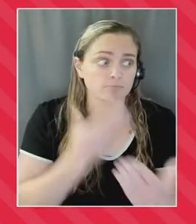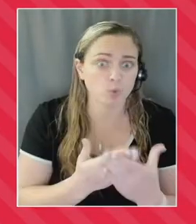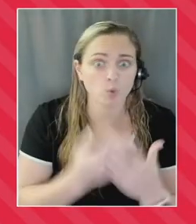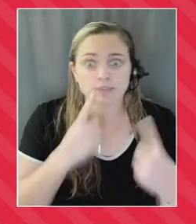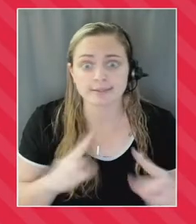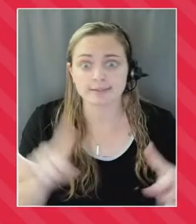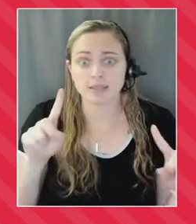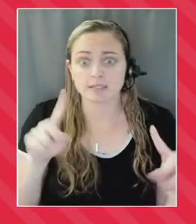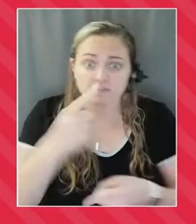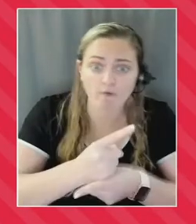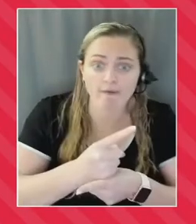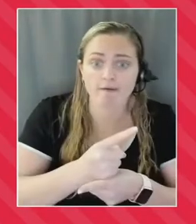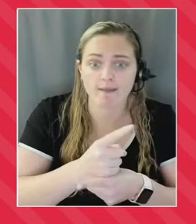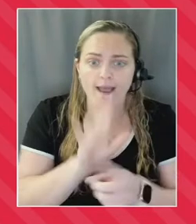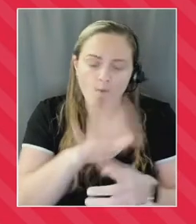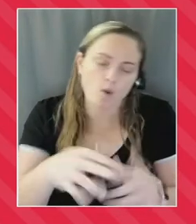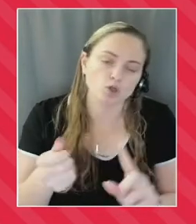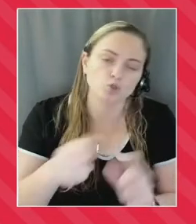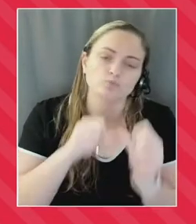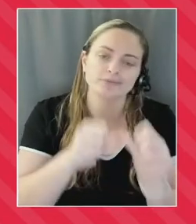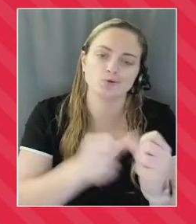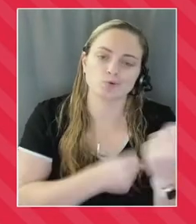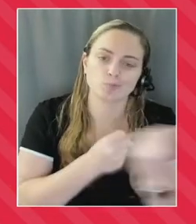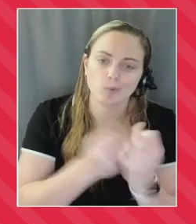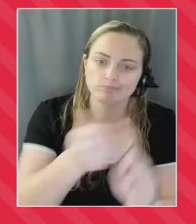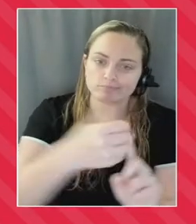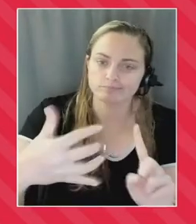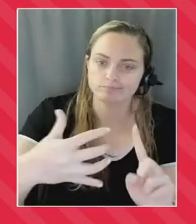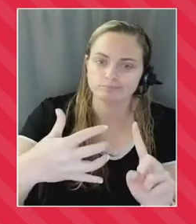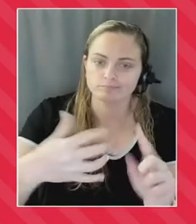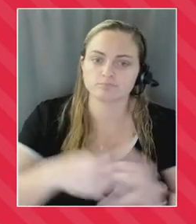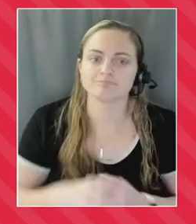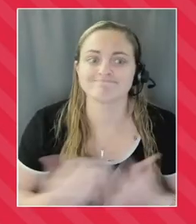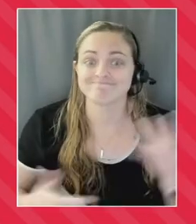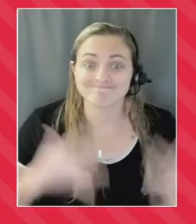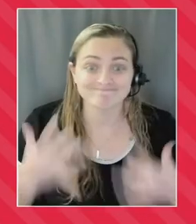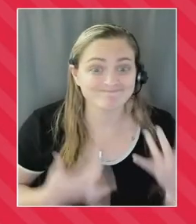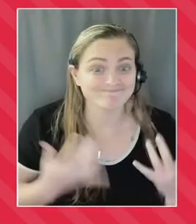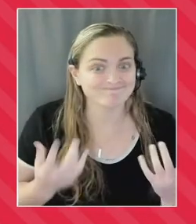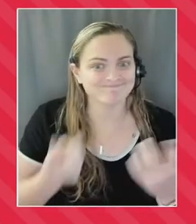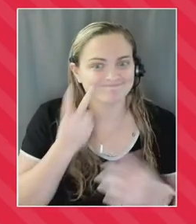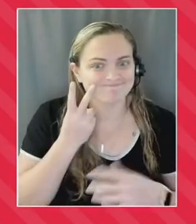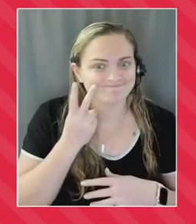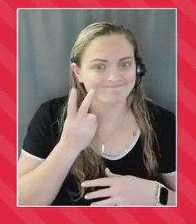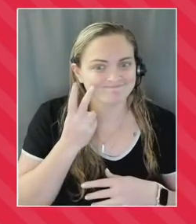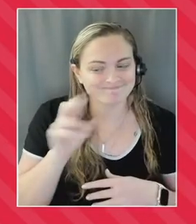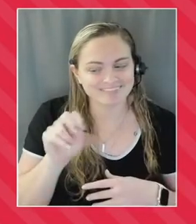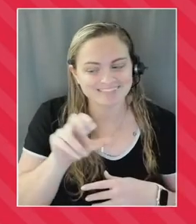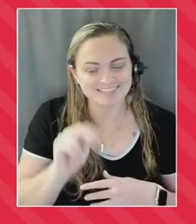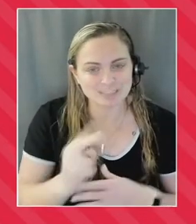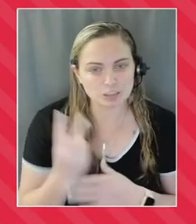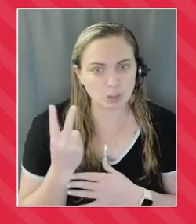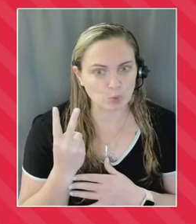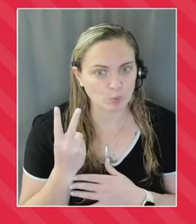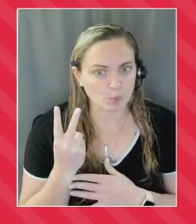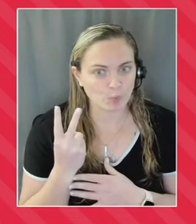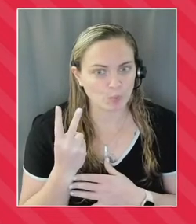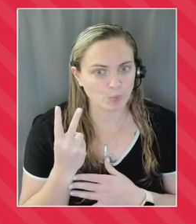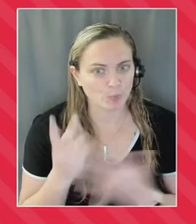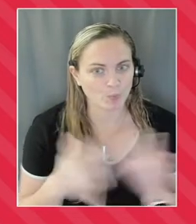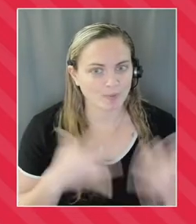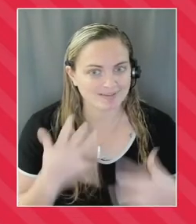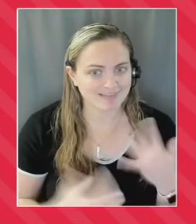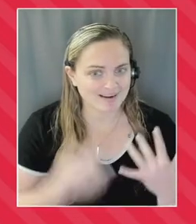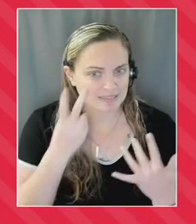what's right. So, yeah. Well, it's very exciting. I can't wait to see season two. We can't wait to learn what's